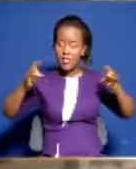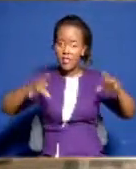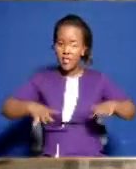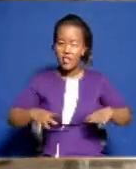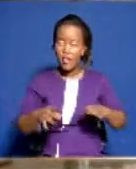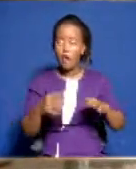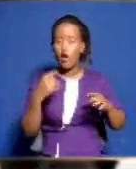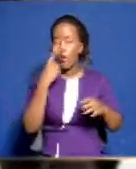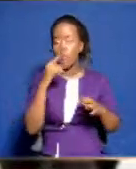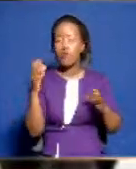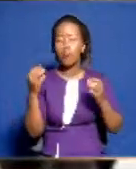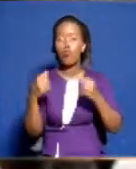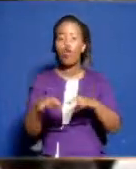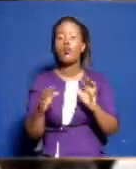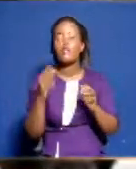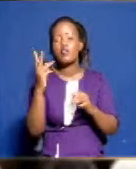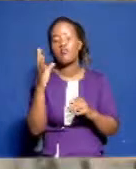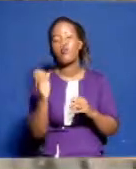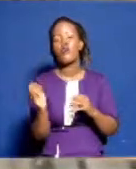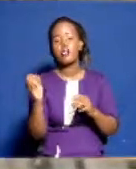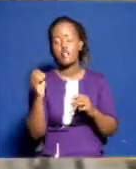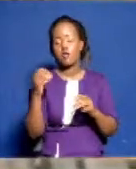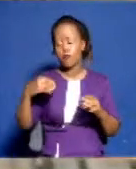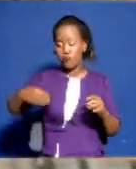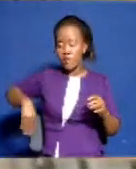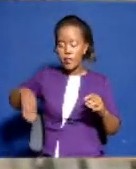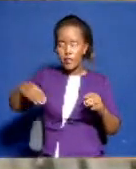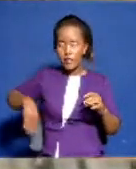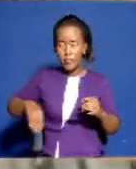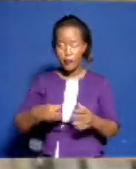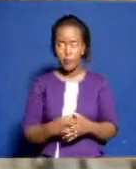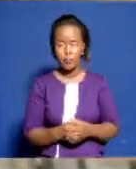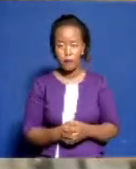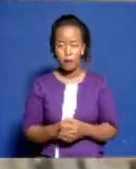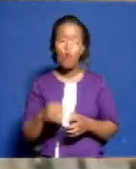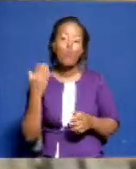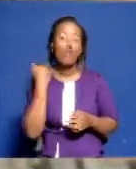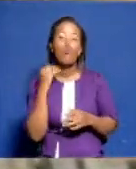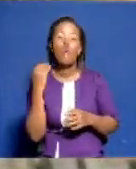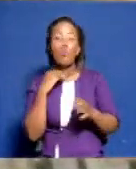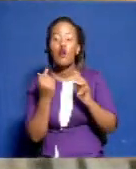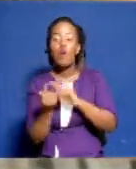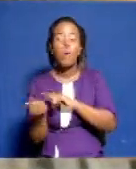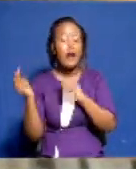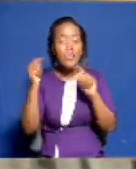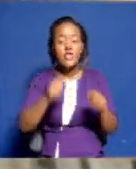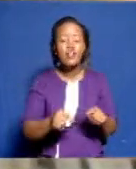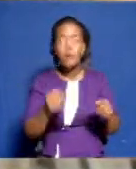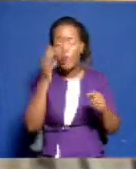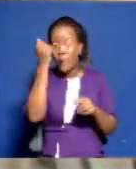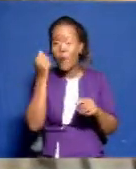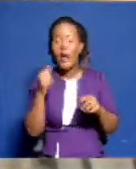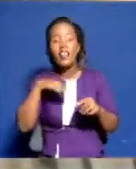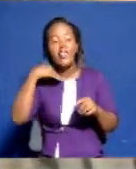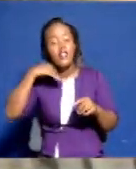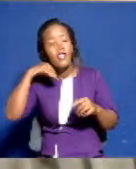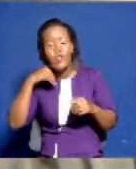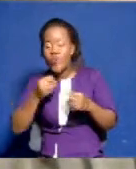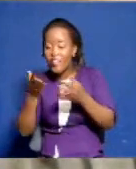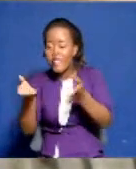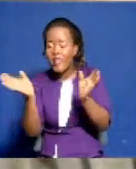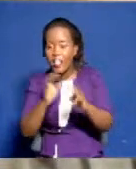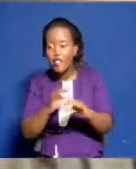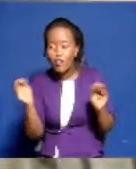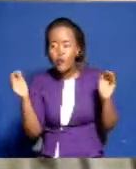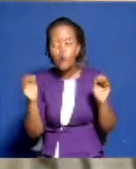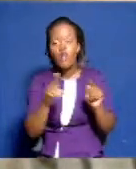lost 40 sheep that were stolen from his home. Waizi wamekuja sasa kwa sababu hakuna ile umbwa tena ambayo inasuia, ikakuja